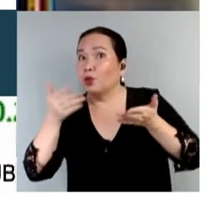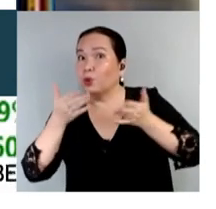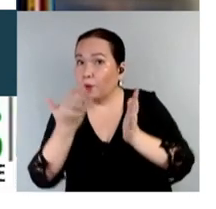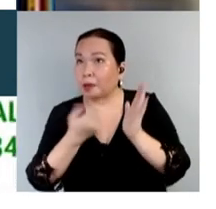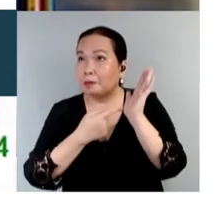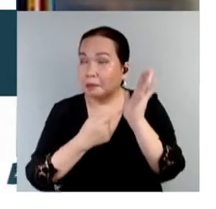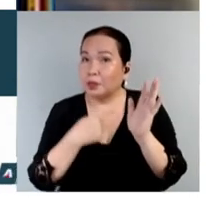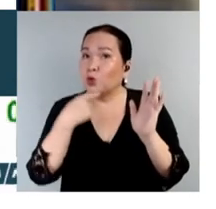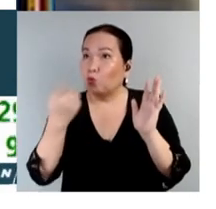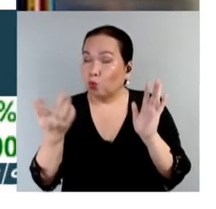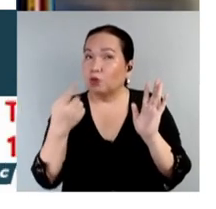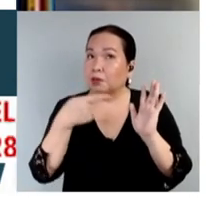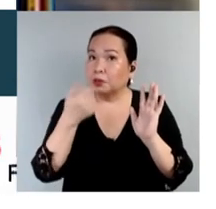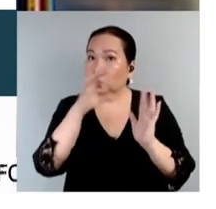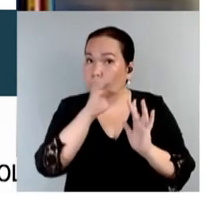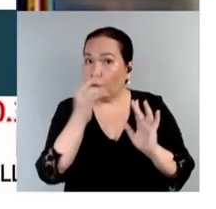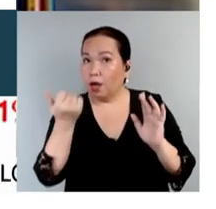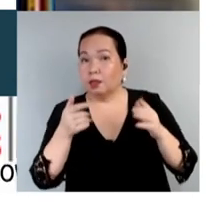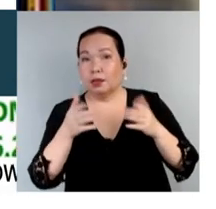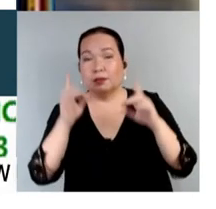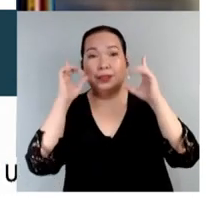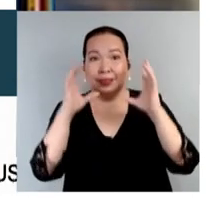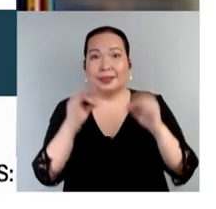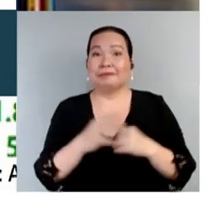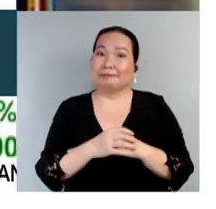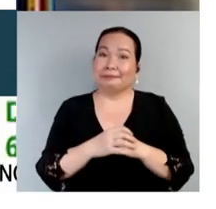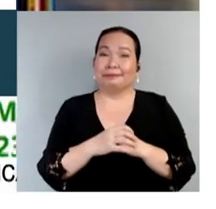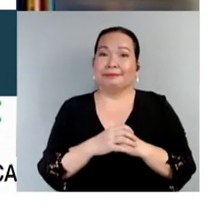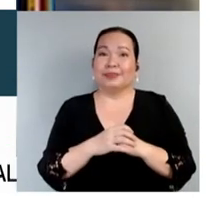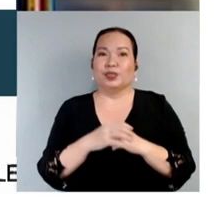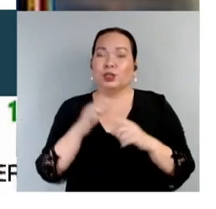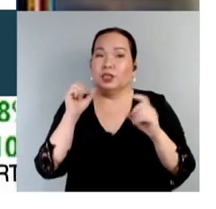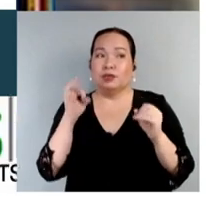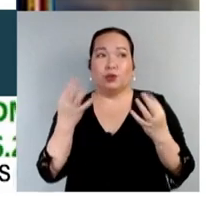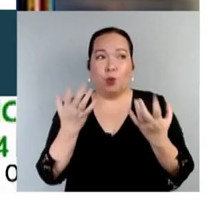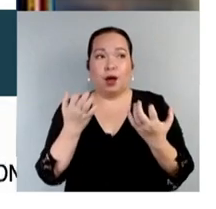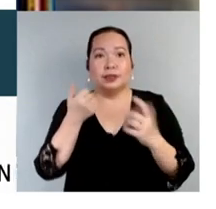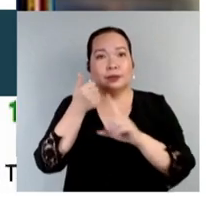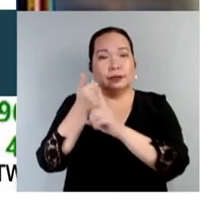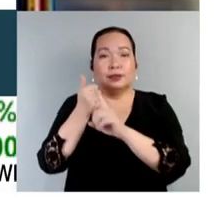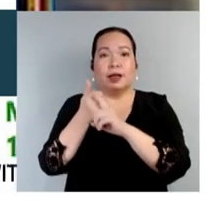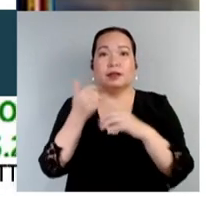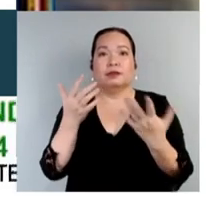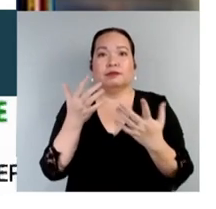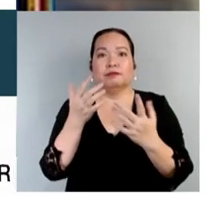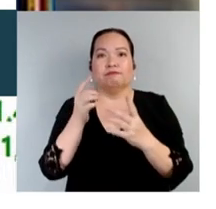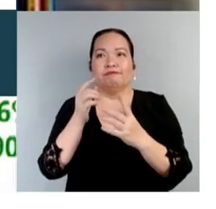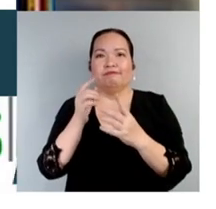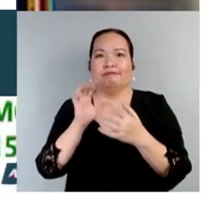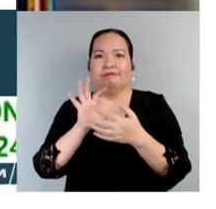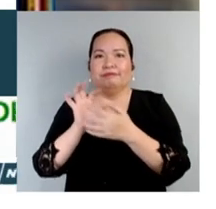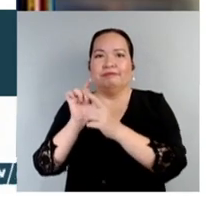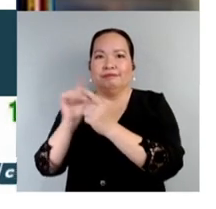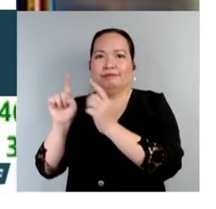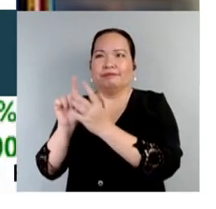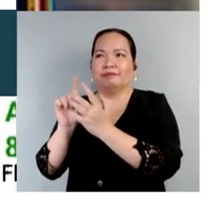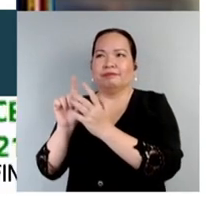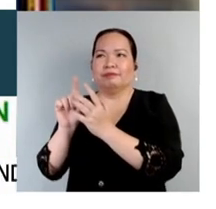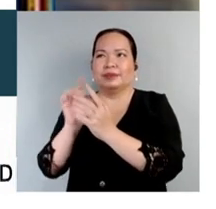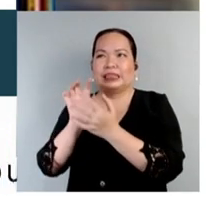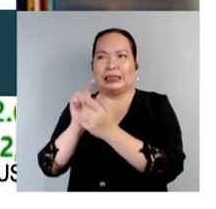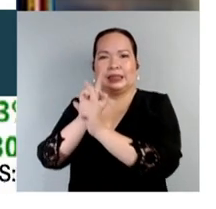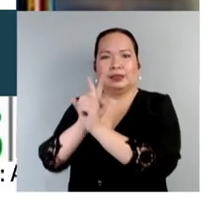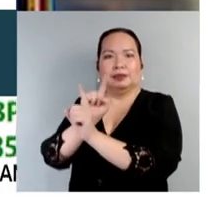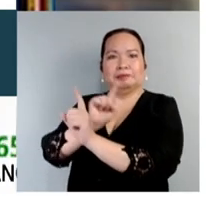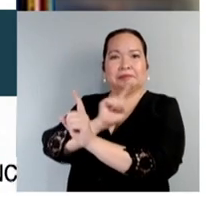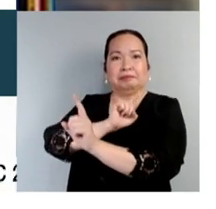saying all along. If they want to distance themselves, if anyone wants to distance himself with the administration, to me,